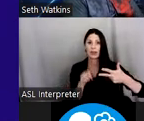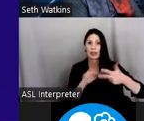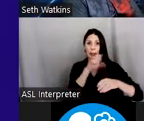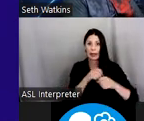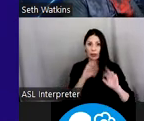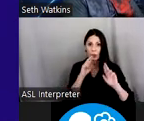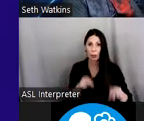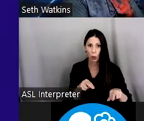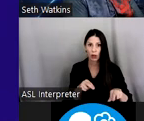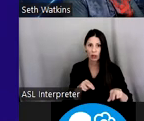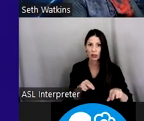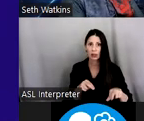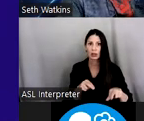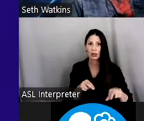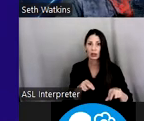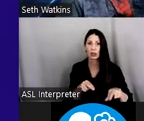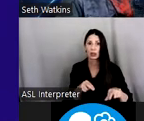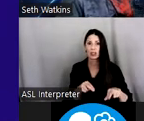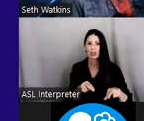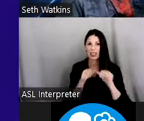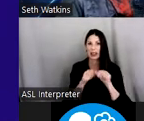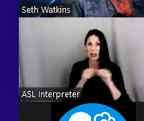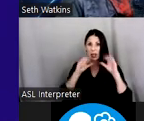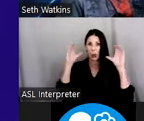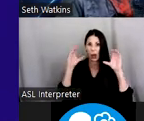Yes, ma'am. Okay, thank you.